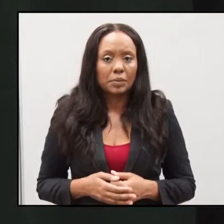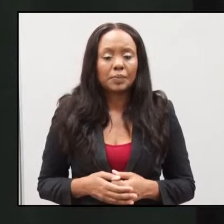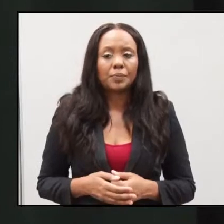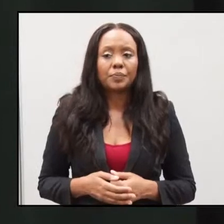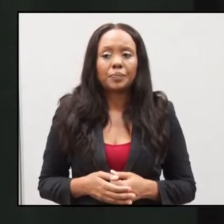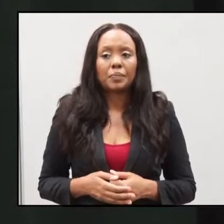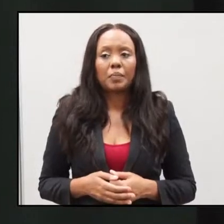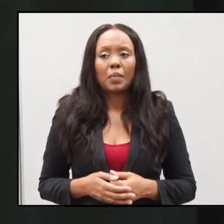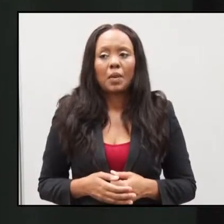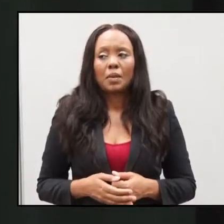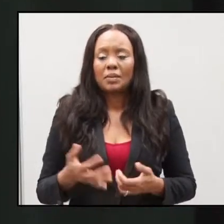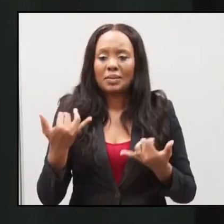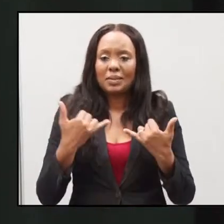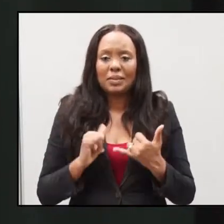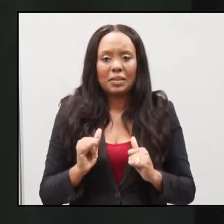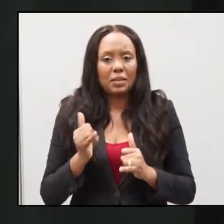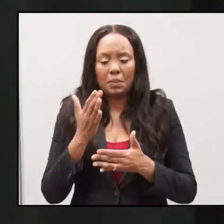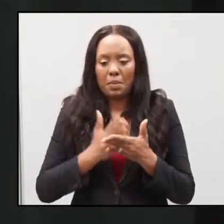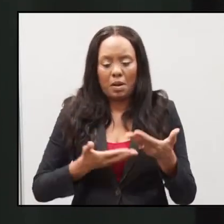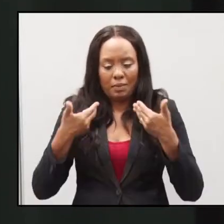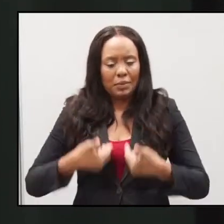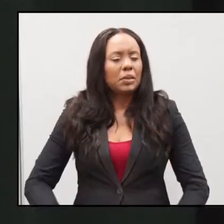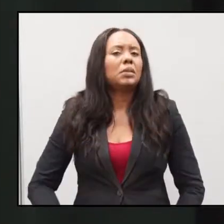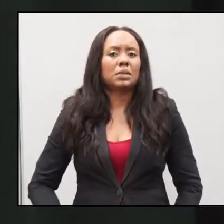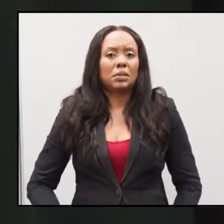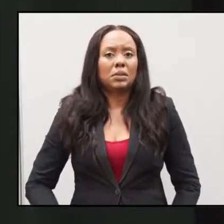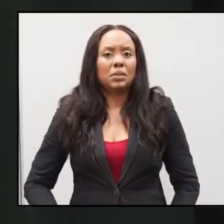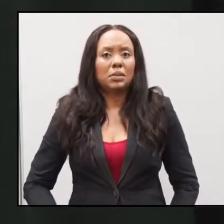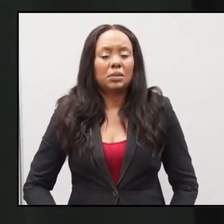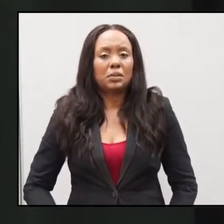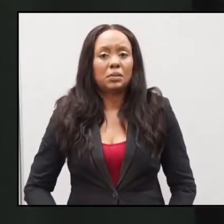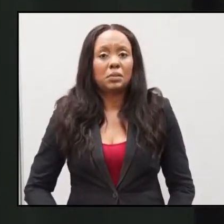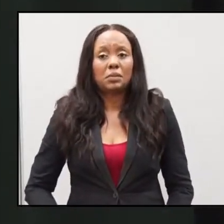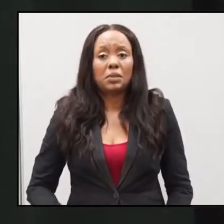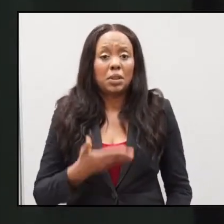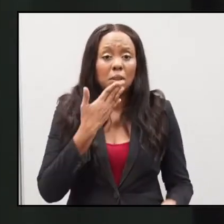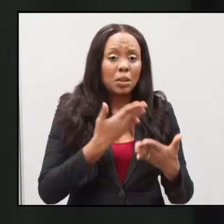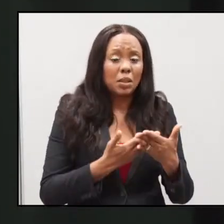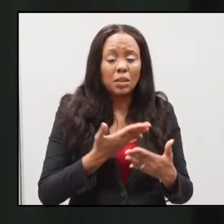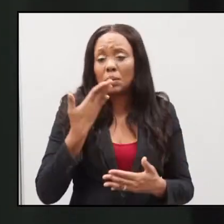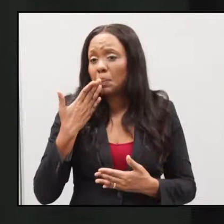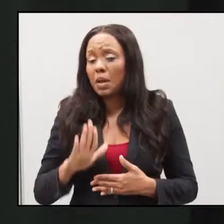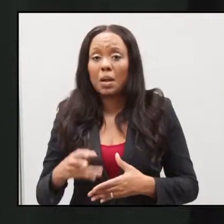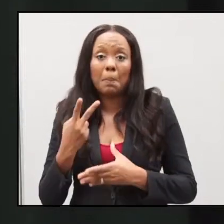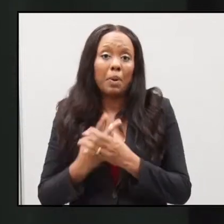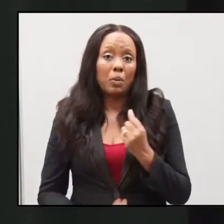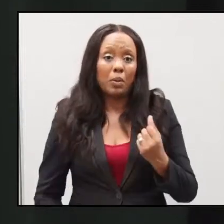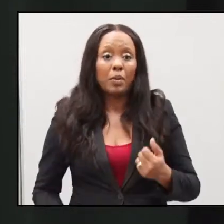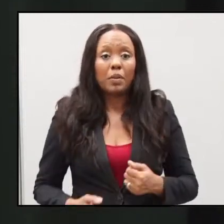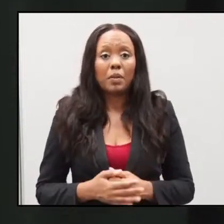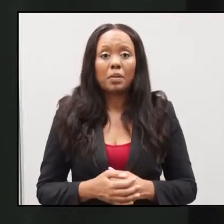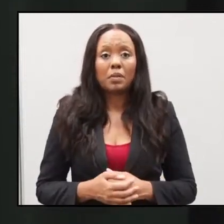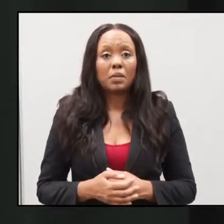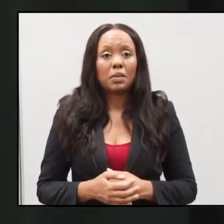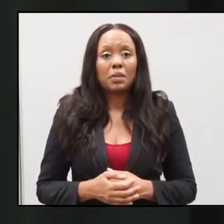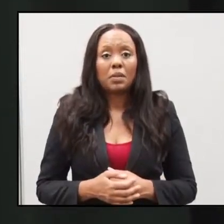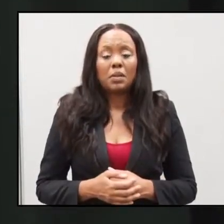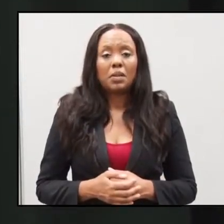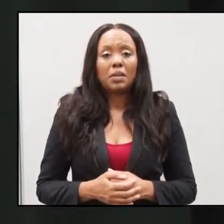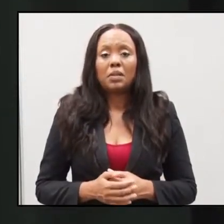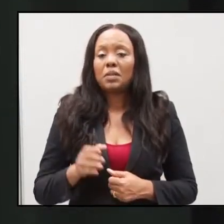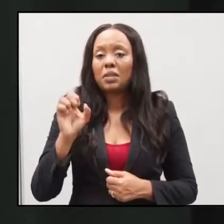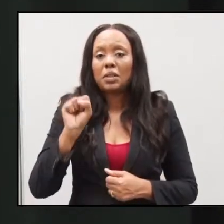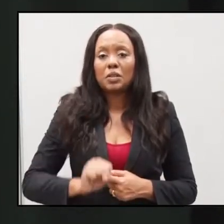the sum total of who we are. No more so can South Africa erase the chapters of